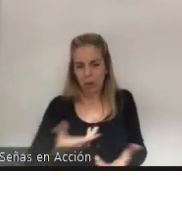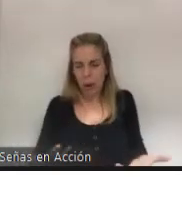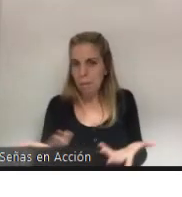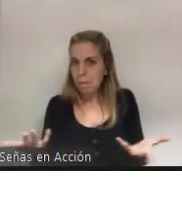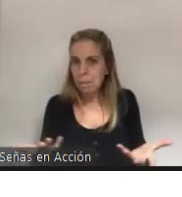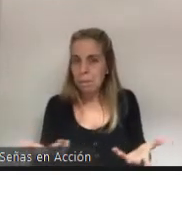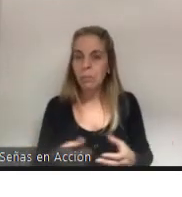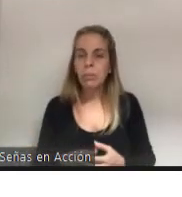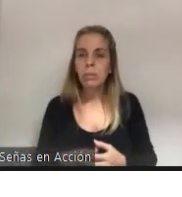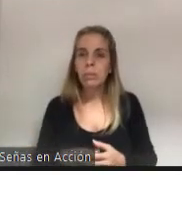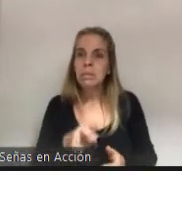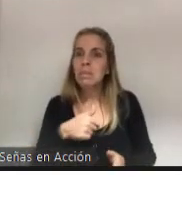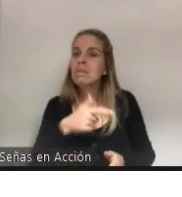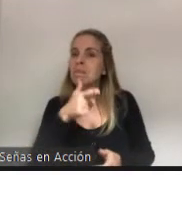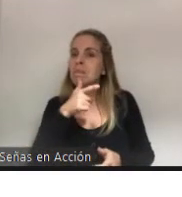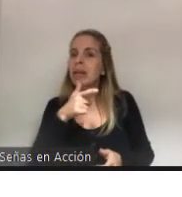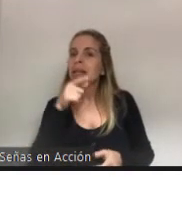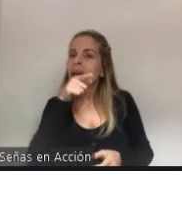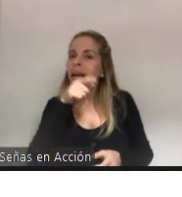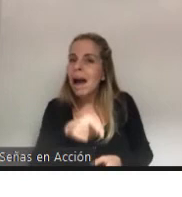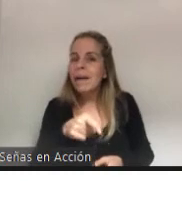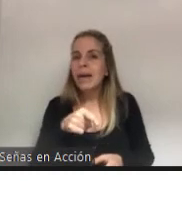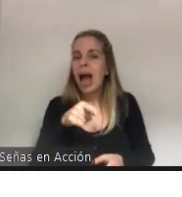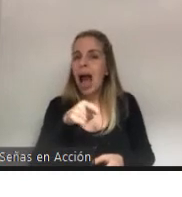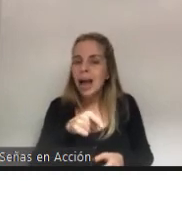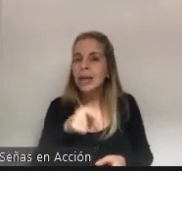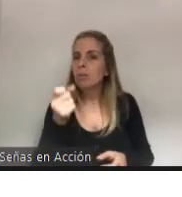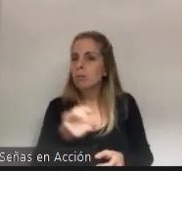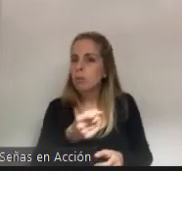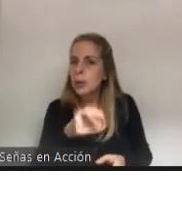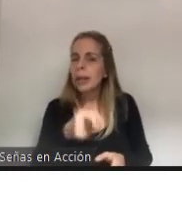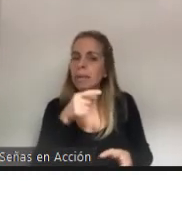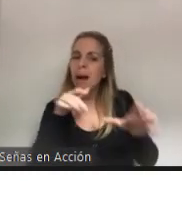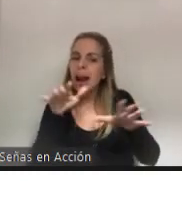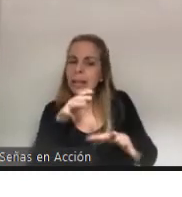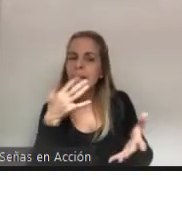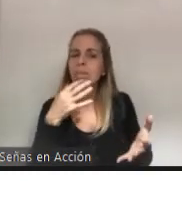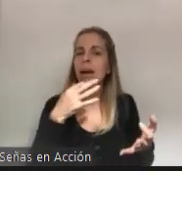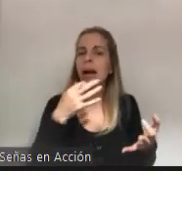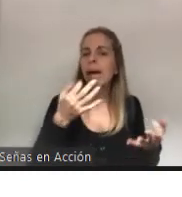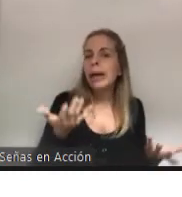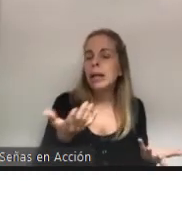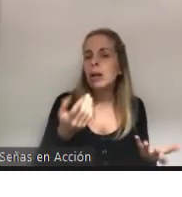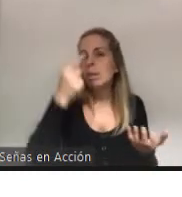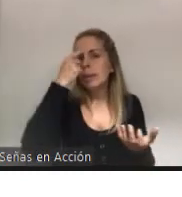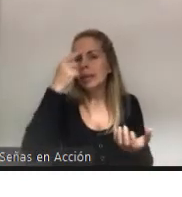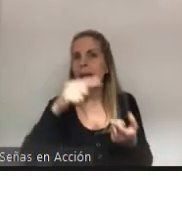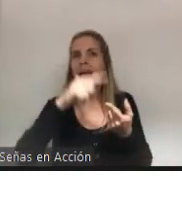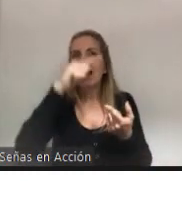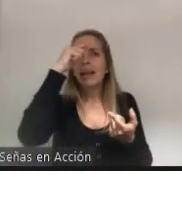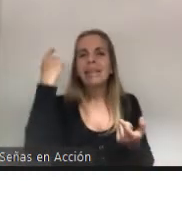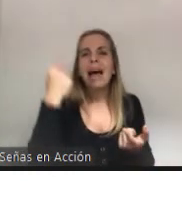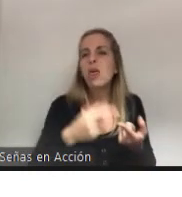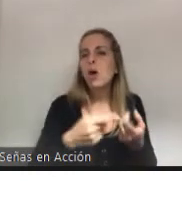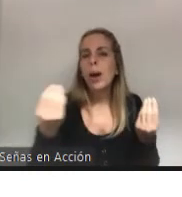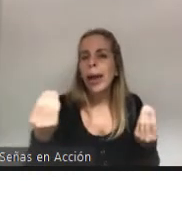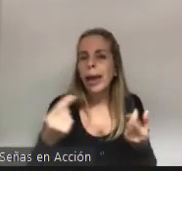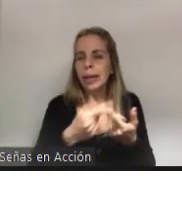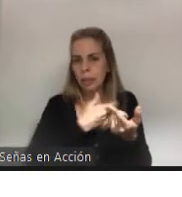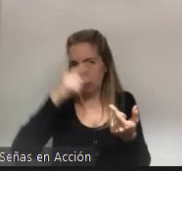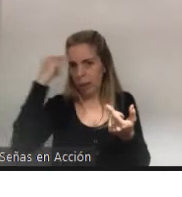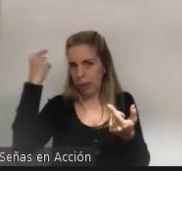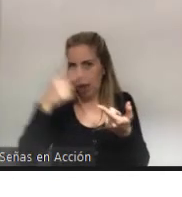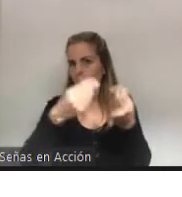you lose your capacity as a subject. And here there is something we should say. What is the state? What about